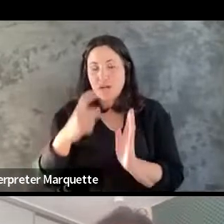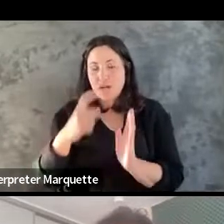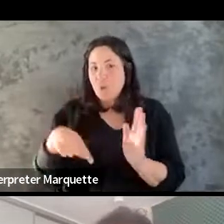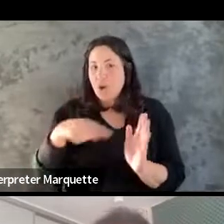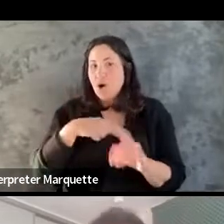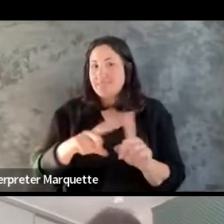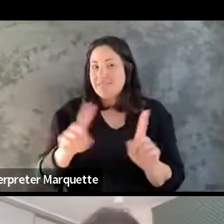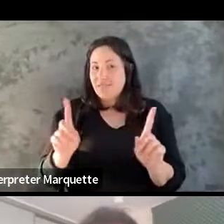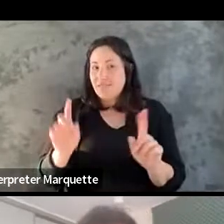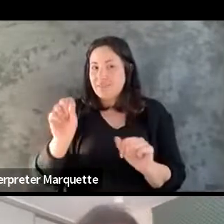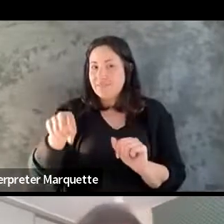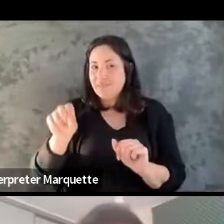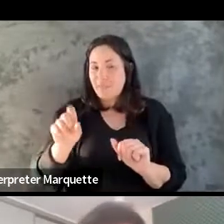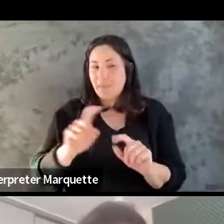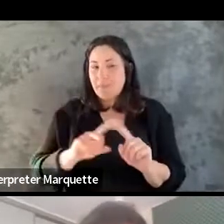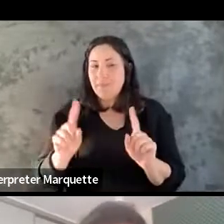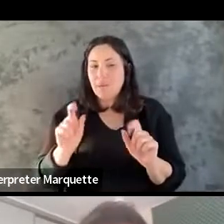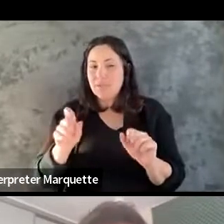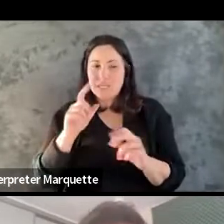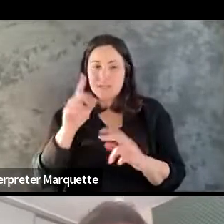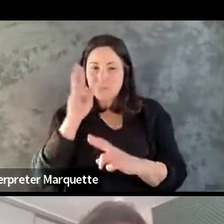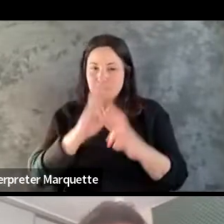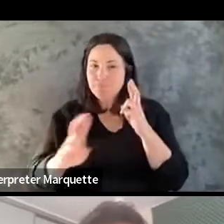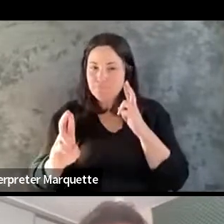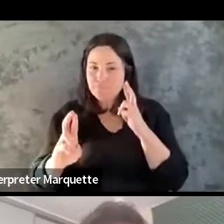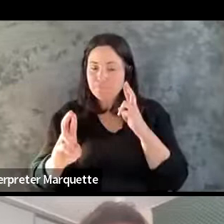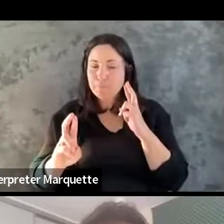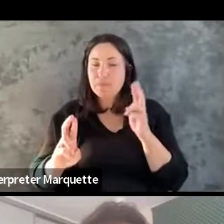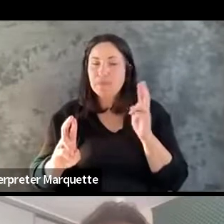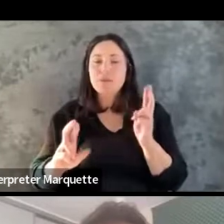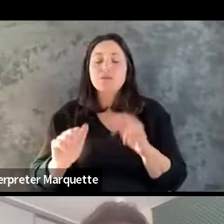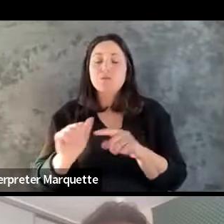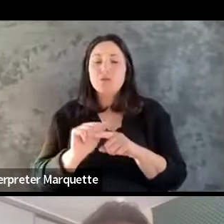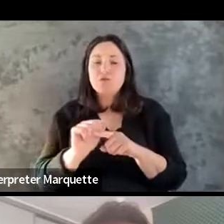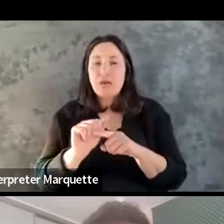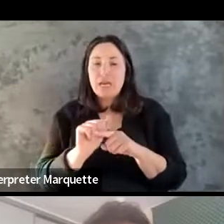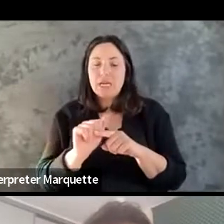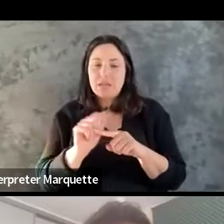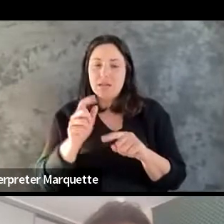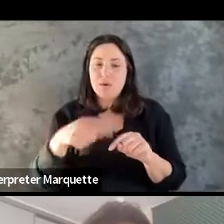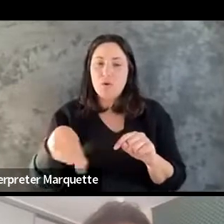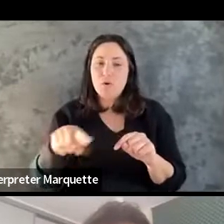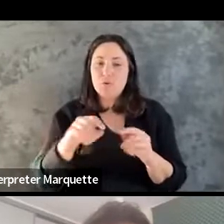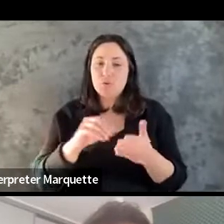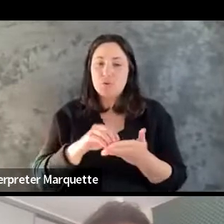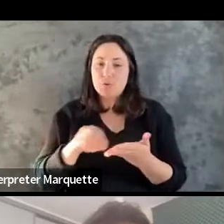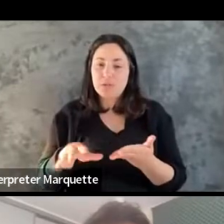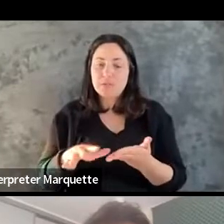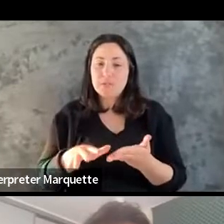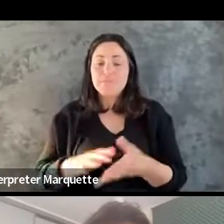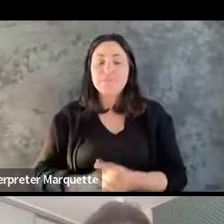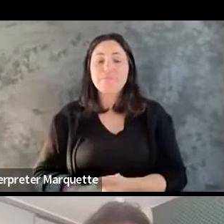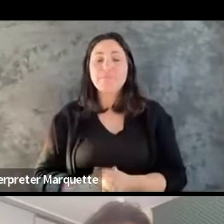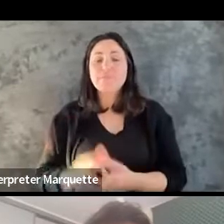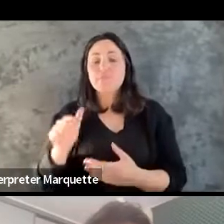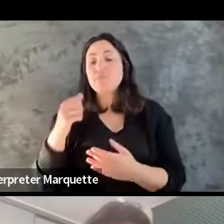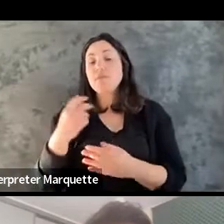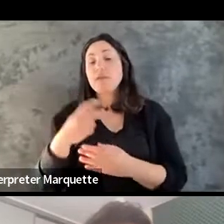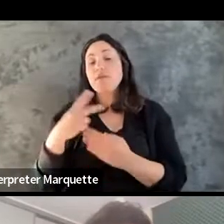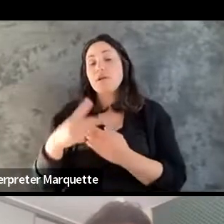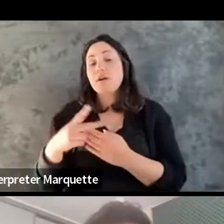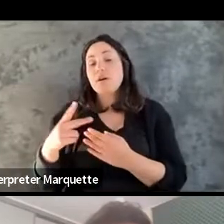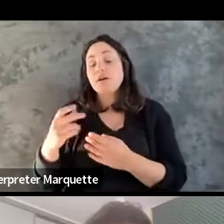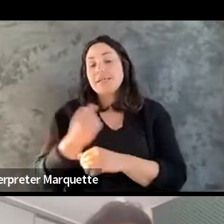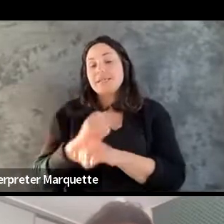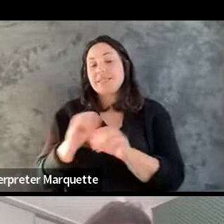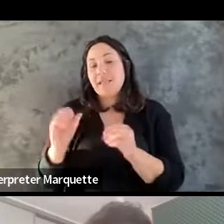but we all need to be treated with respect. And so we're training our students in that. We also have a program called Safe School Ambassadors,